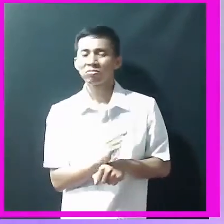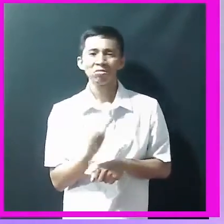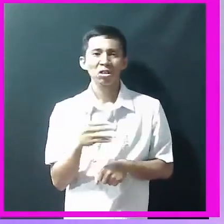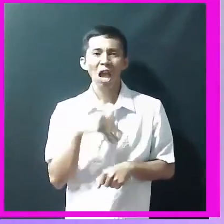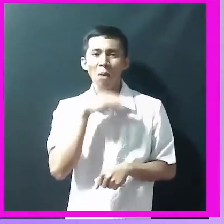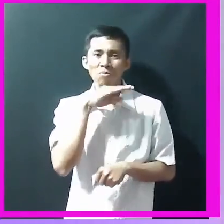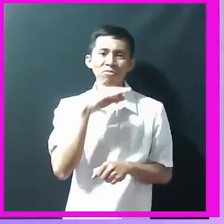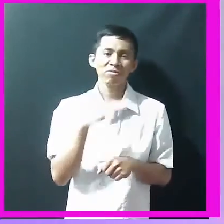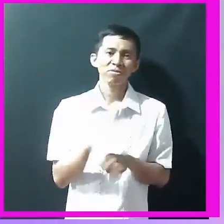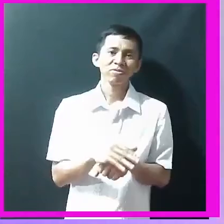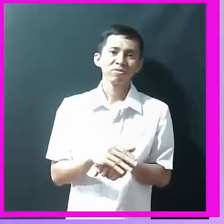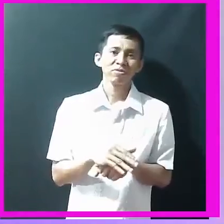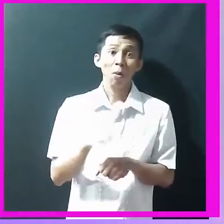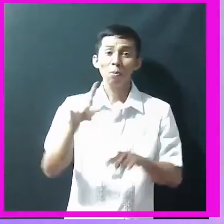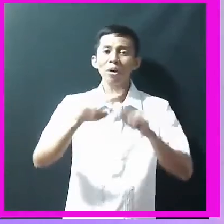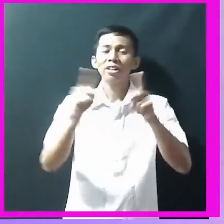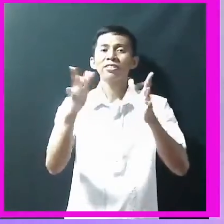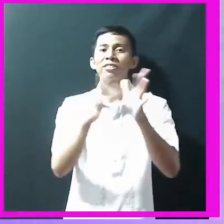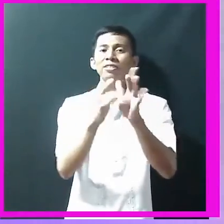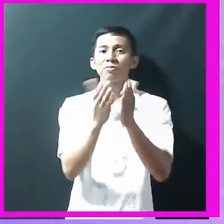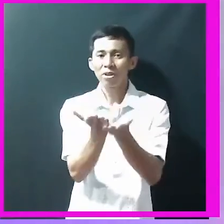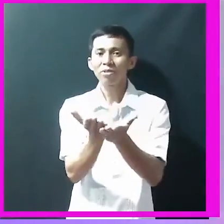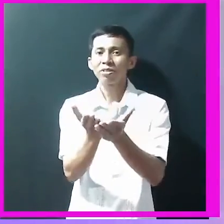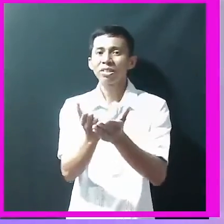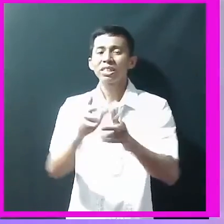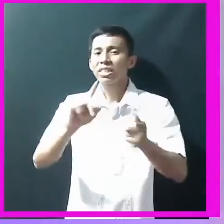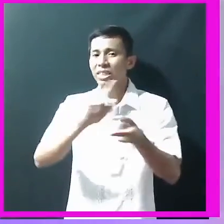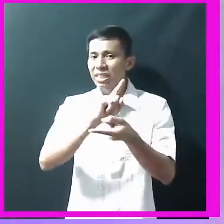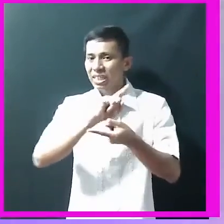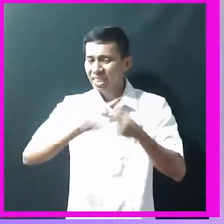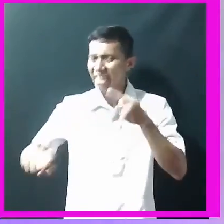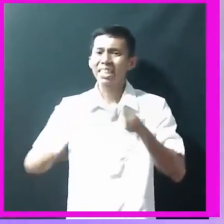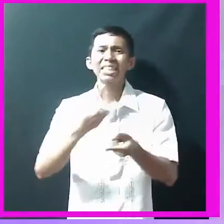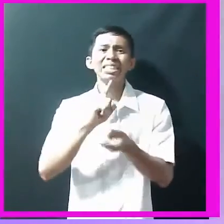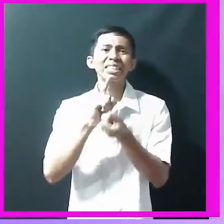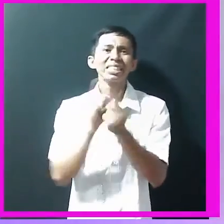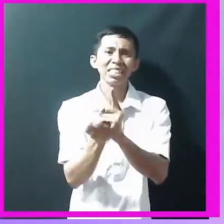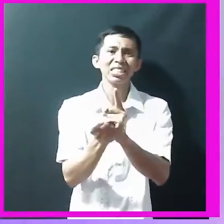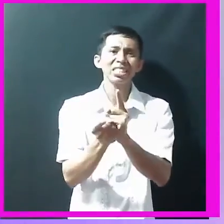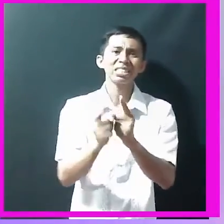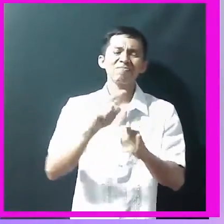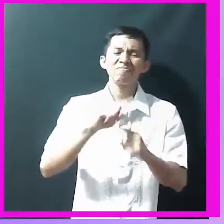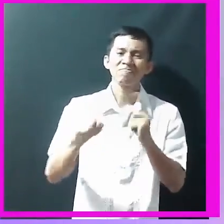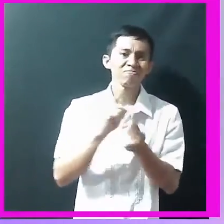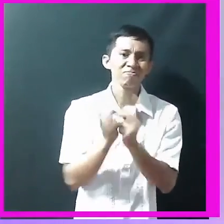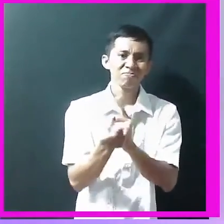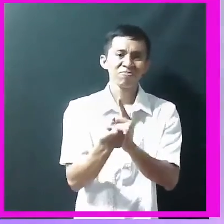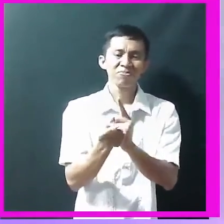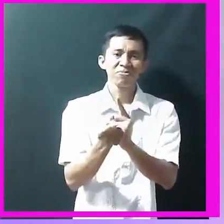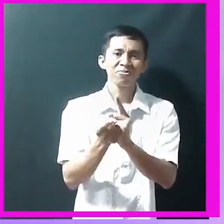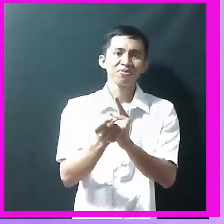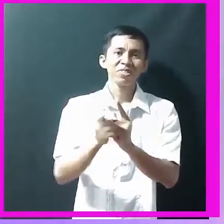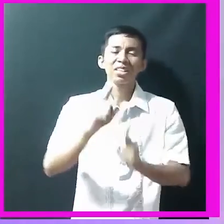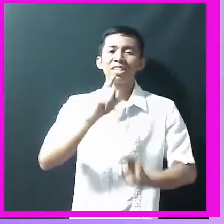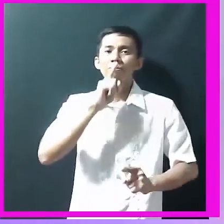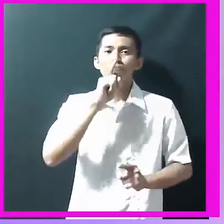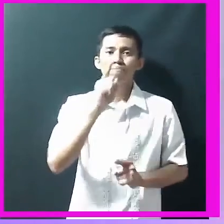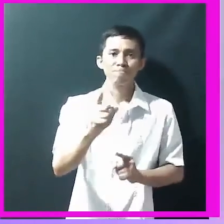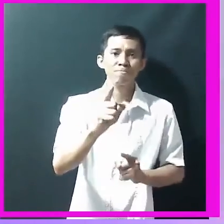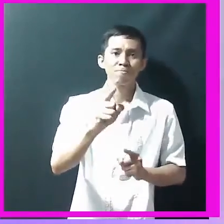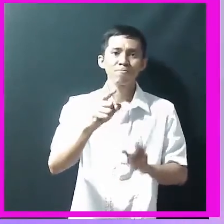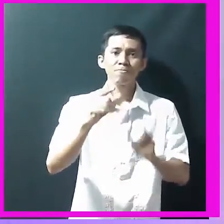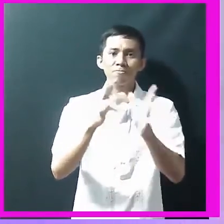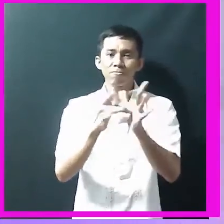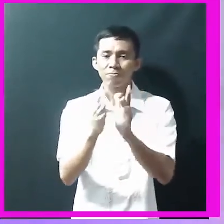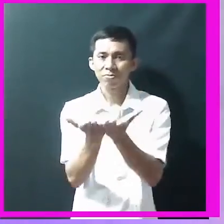Pero ang pulong sa Ginoo dili mausab. Ang faithfulness sa Ginoo di mausab. Ang kamatuoran, the truth of the